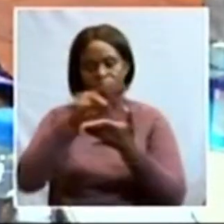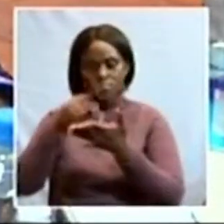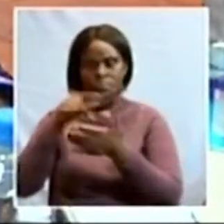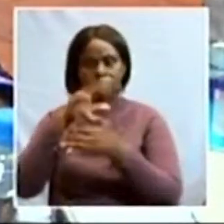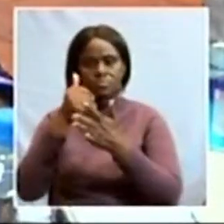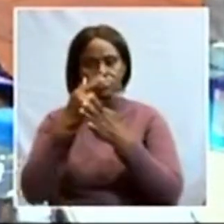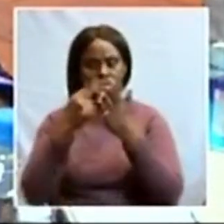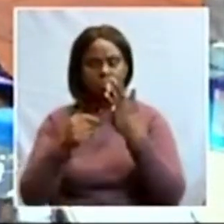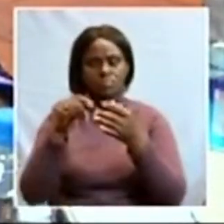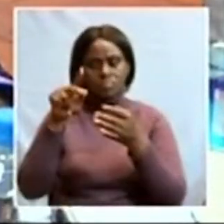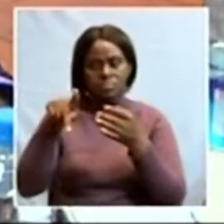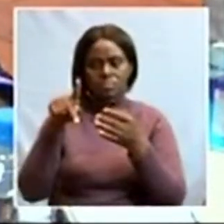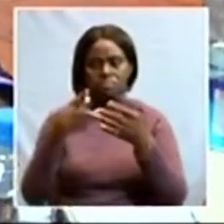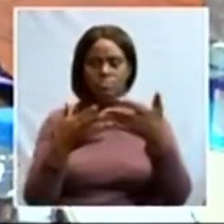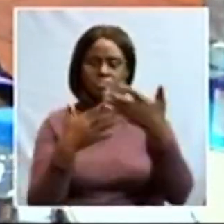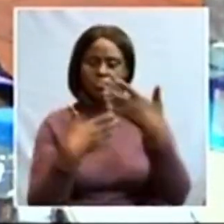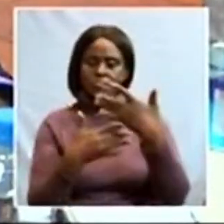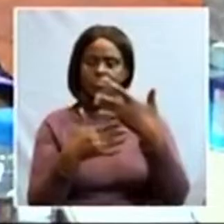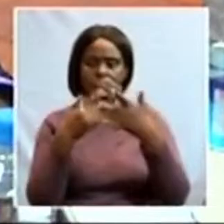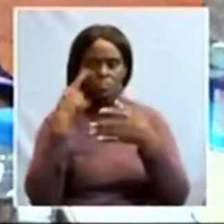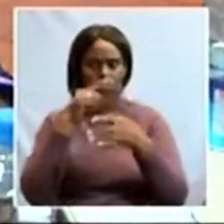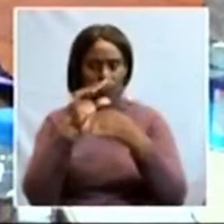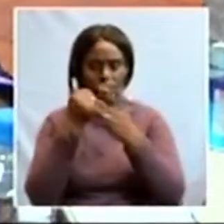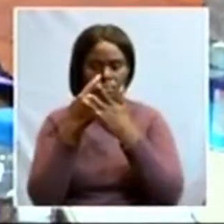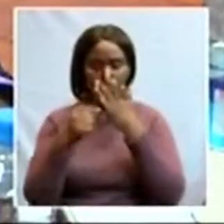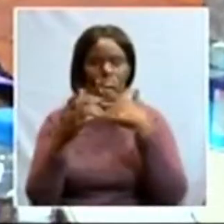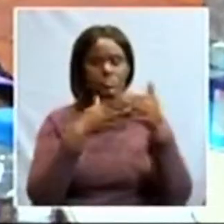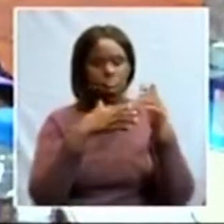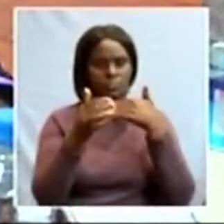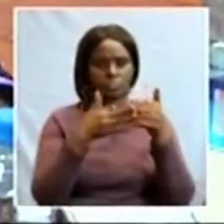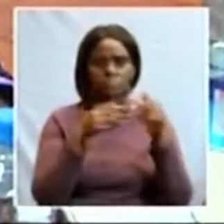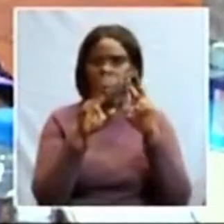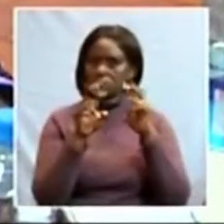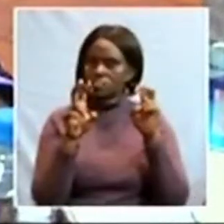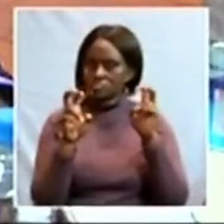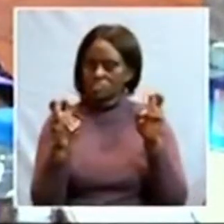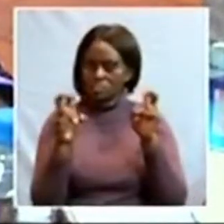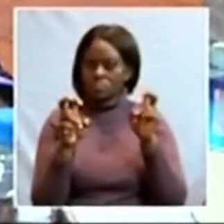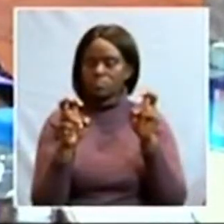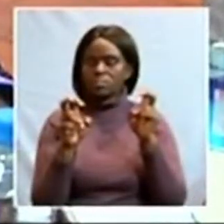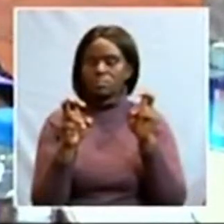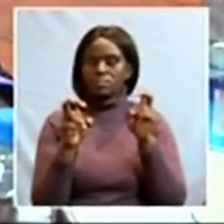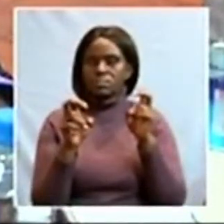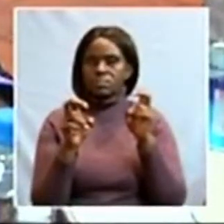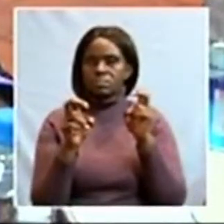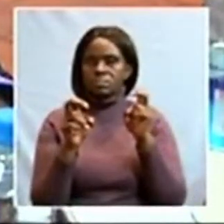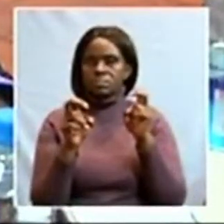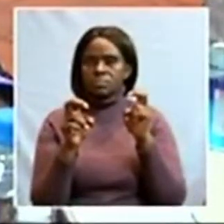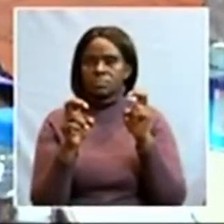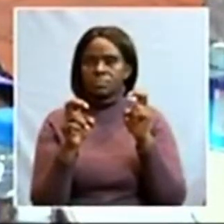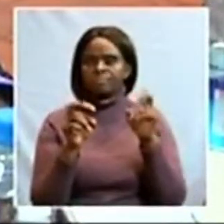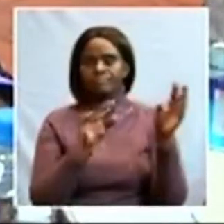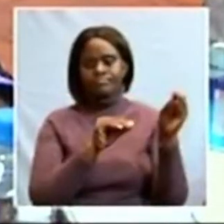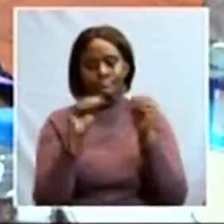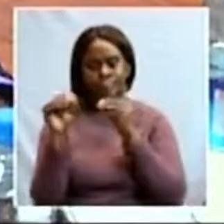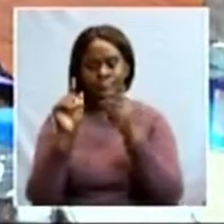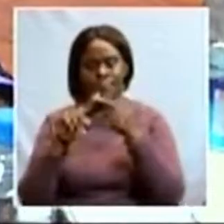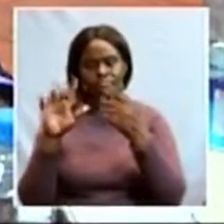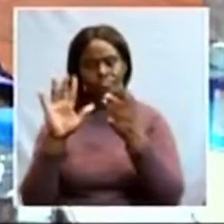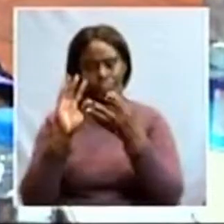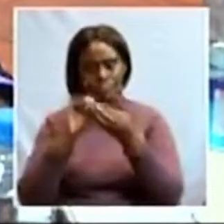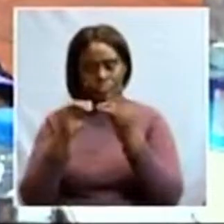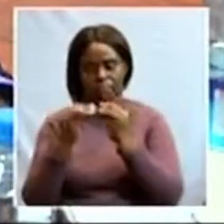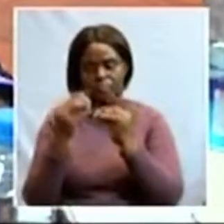vouchers for easy verification. We move on to Appendix